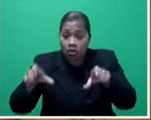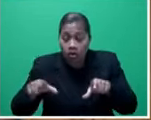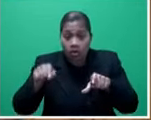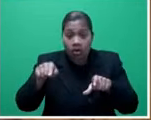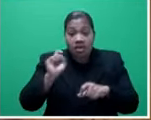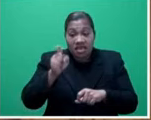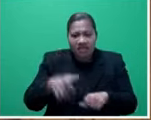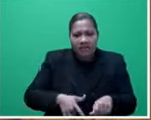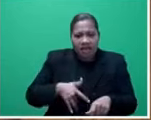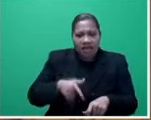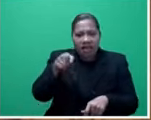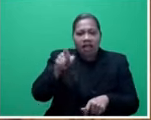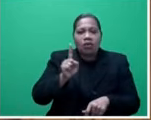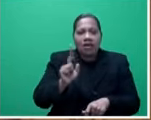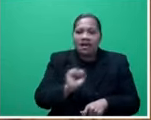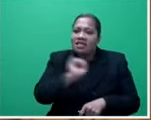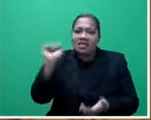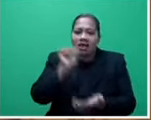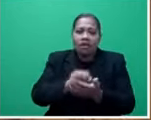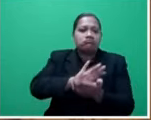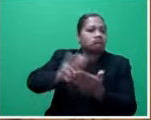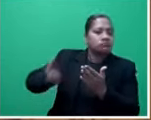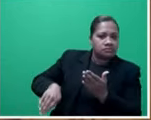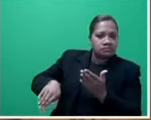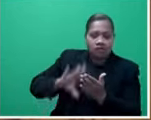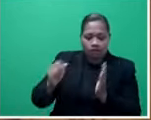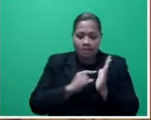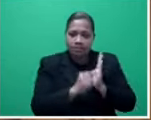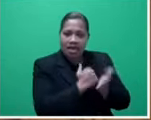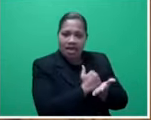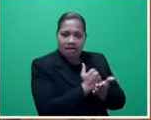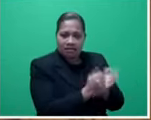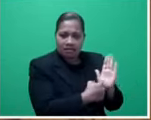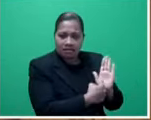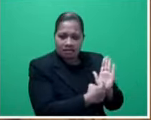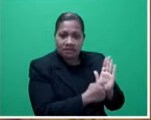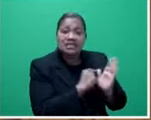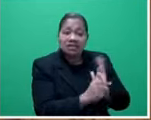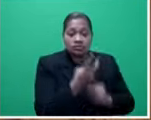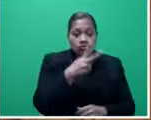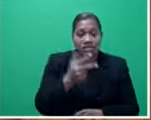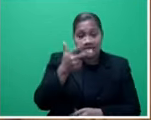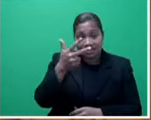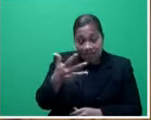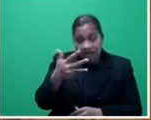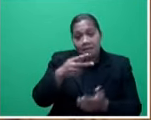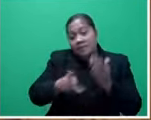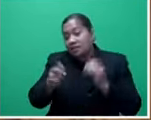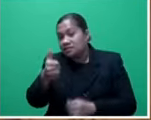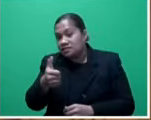they are being deprived from their rights under the Act. Section 29, Part 6 of the Act